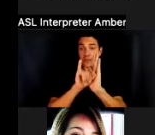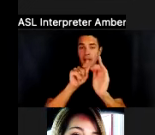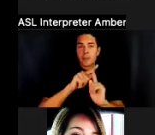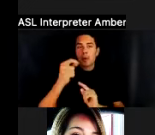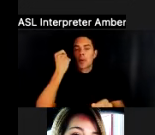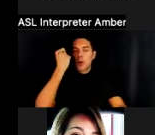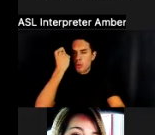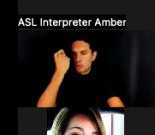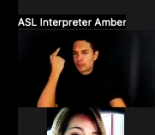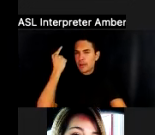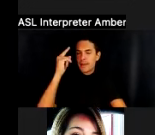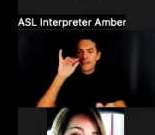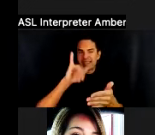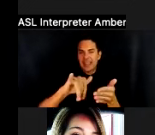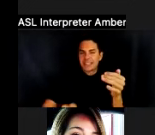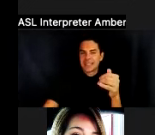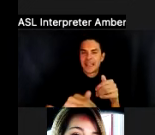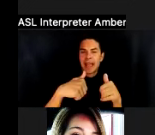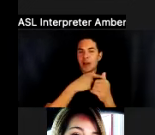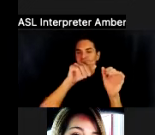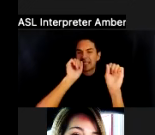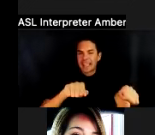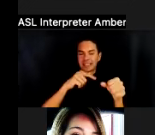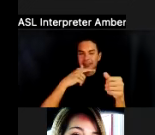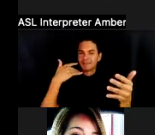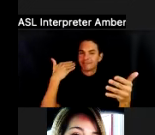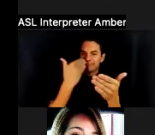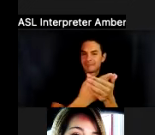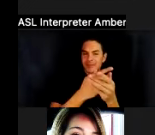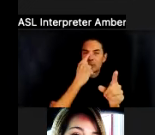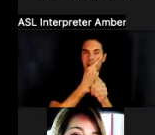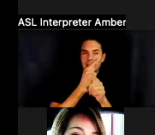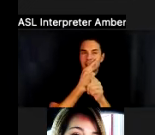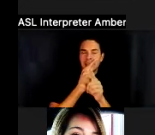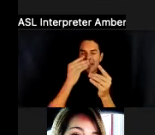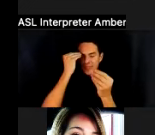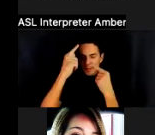really sort of how they came to be, and also thinking about like